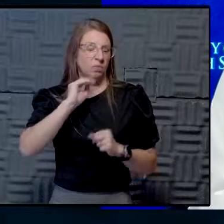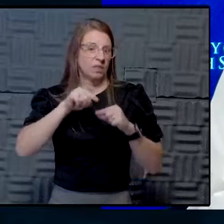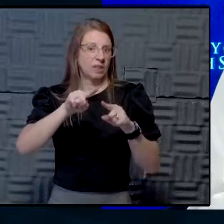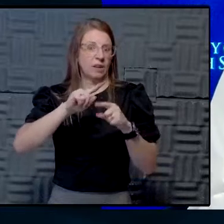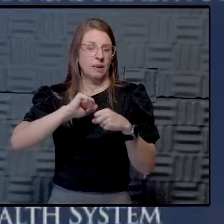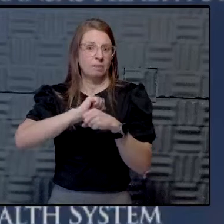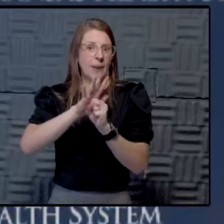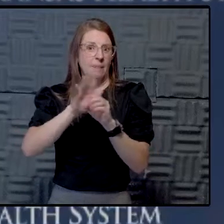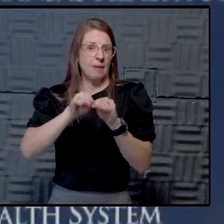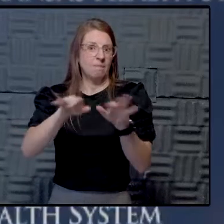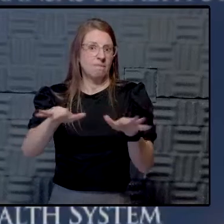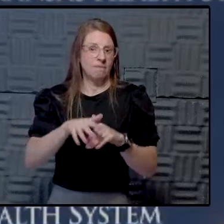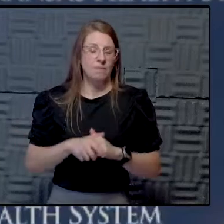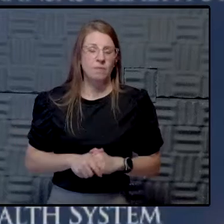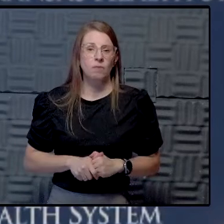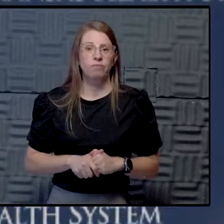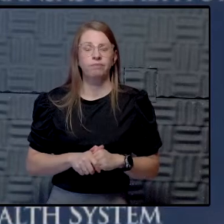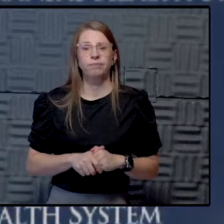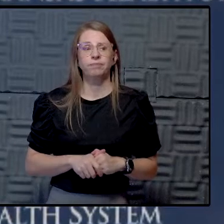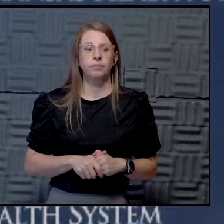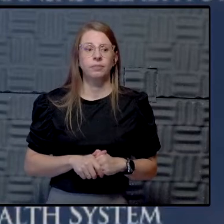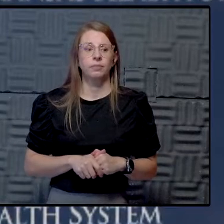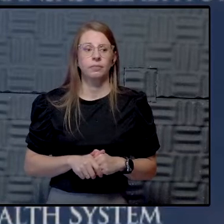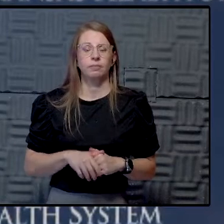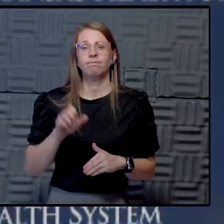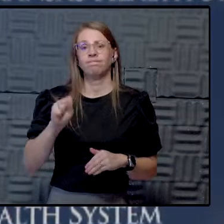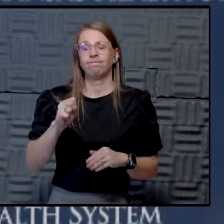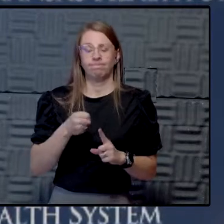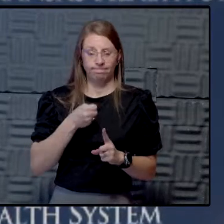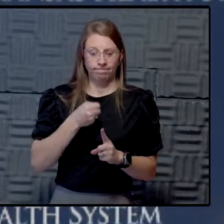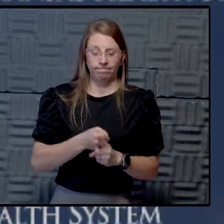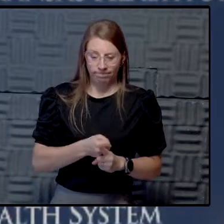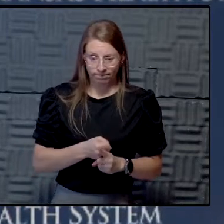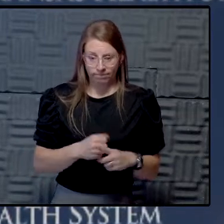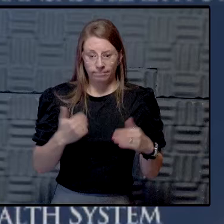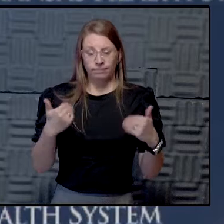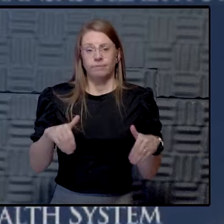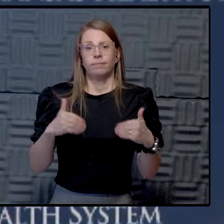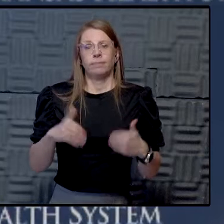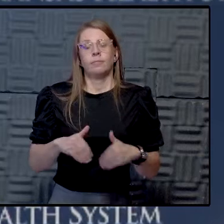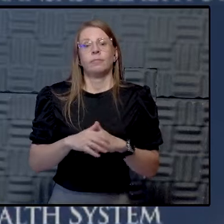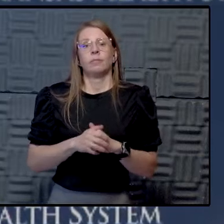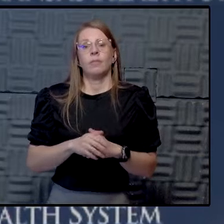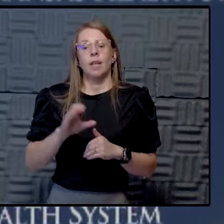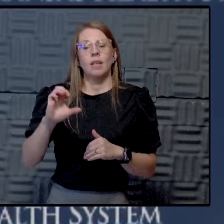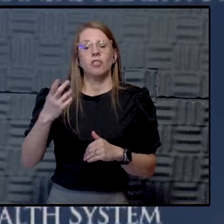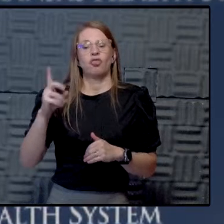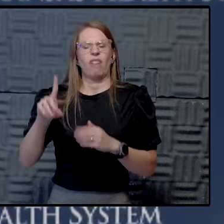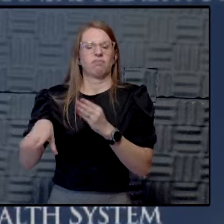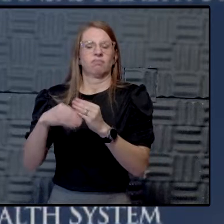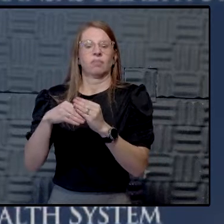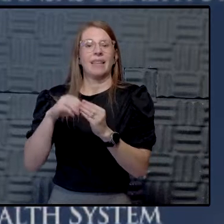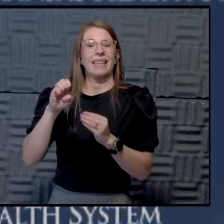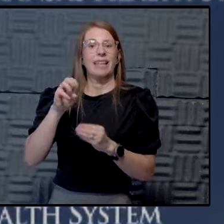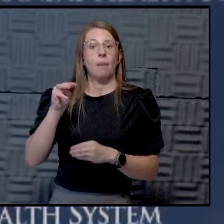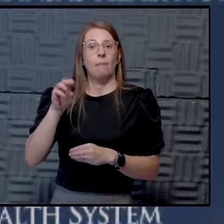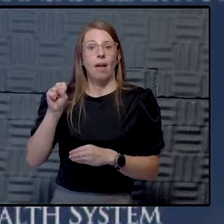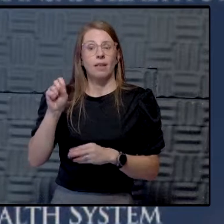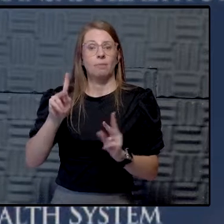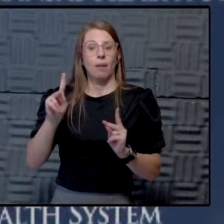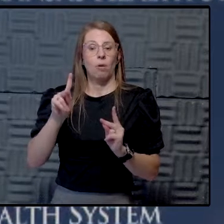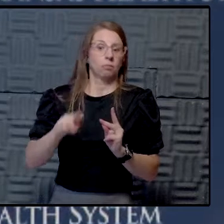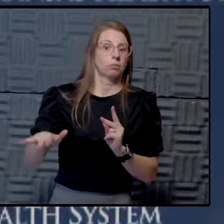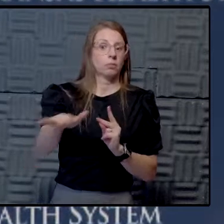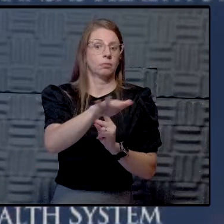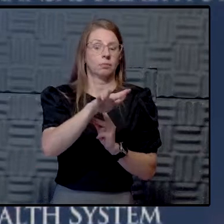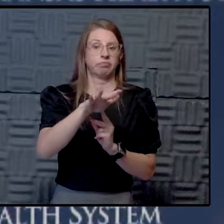you've been doing. Yeah, it's taken a huge toll. I think to Chad's point, EMS, the folks out in the field are used to